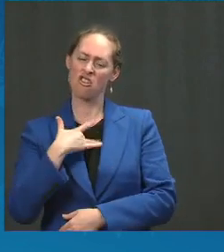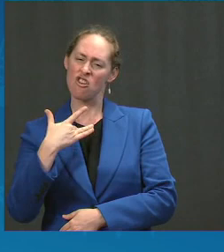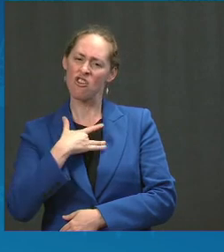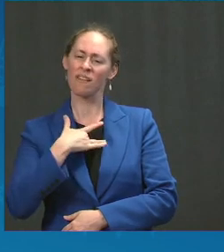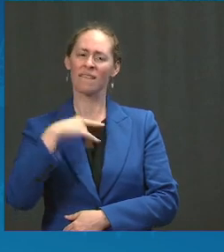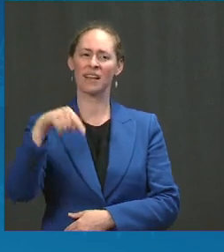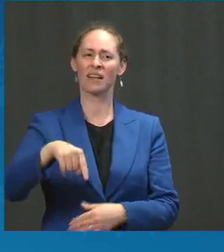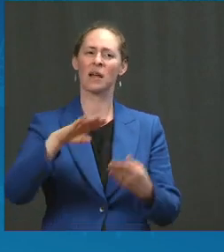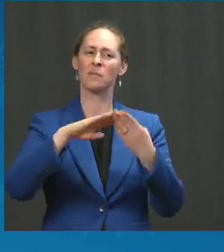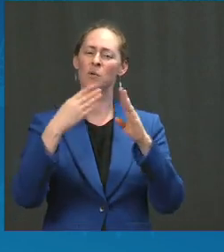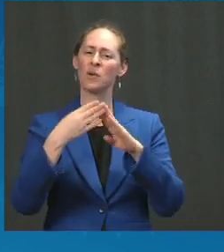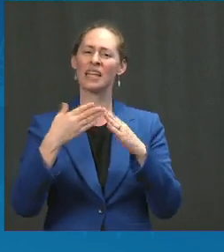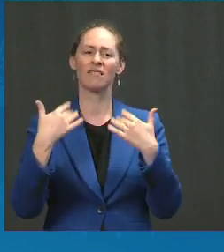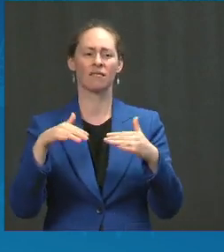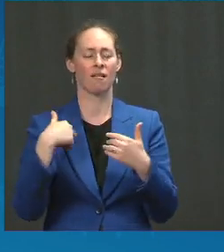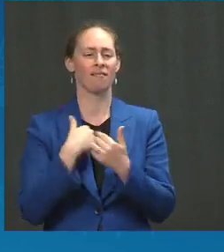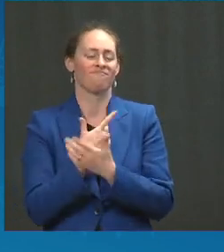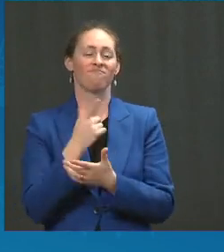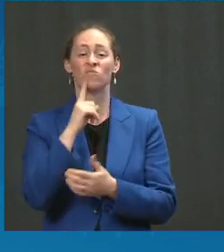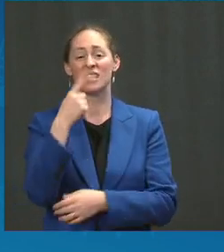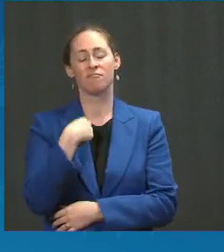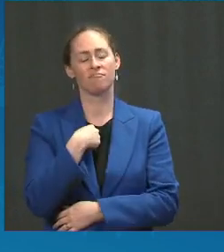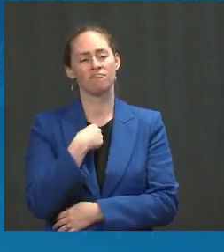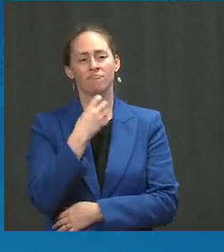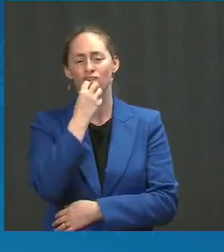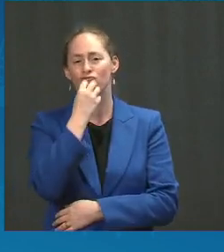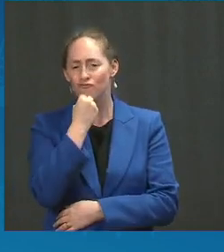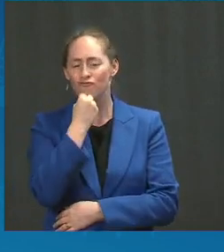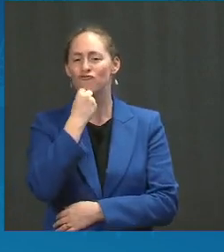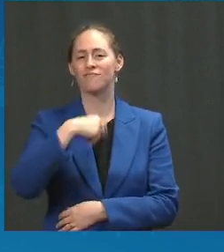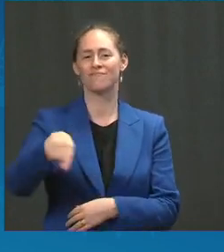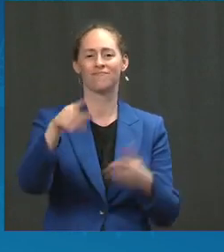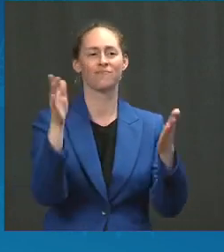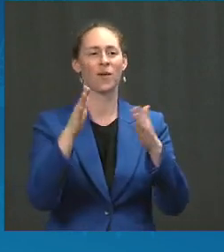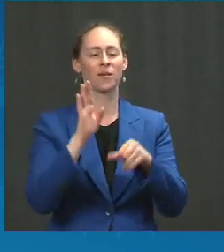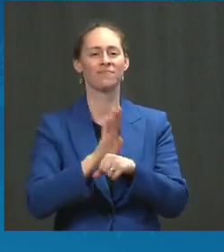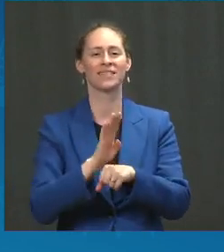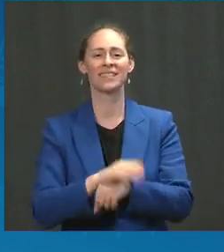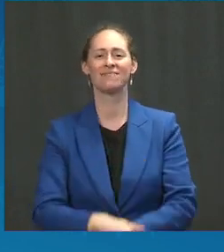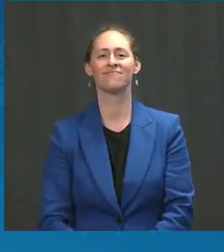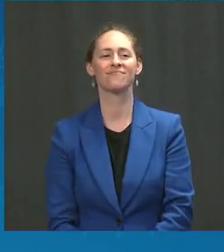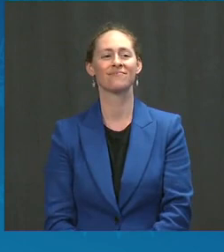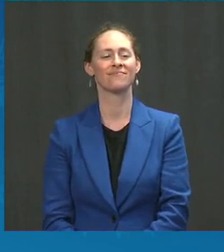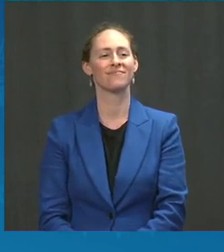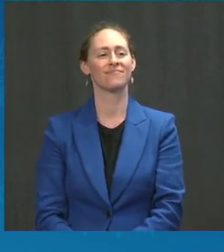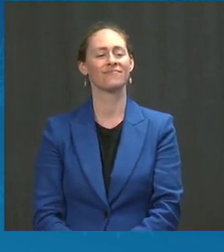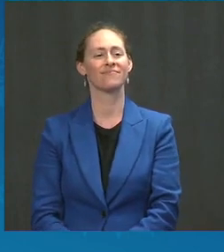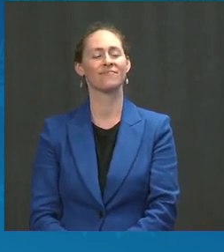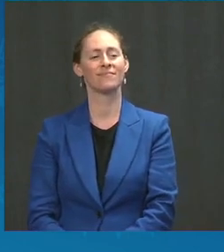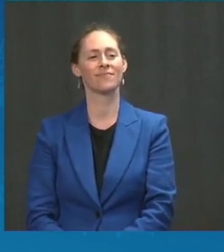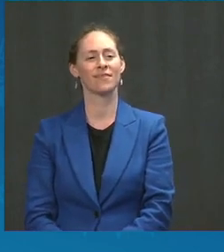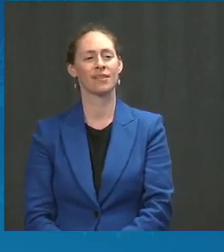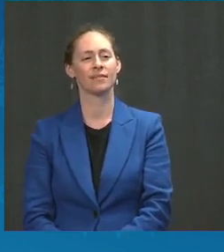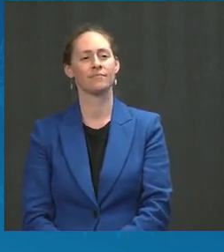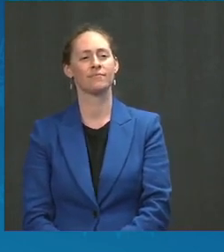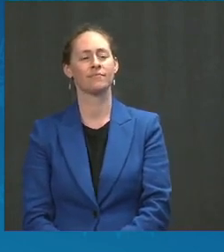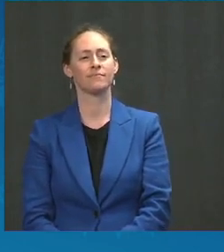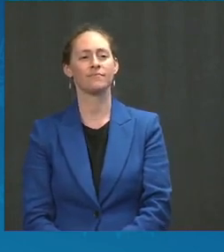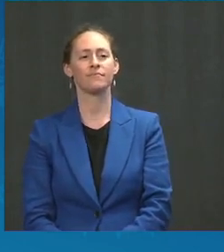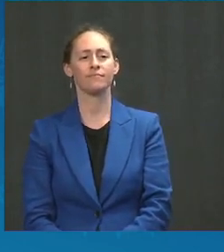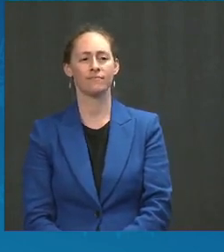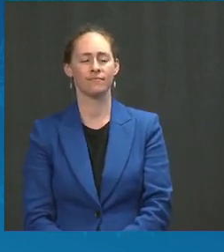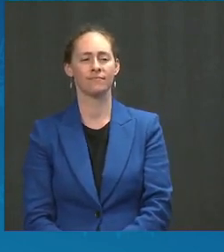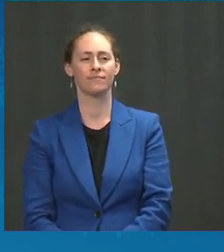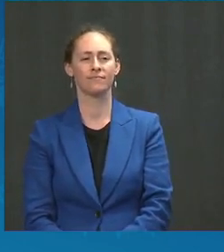businesses. It's, and not to mention, not only in terms of the heartbeat and the soul of